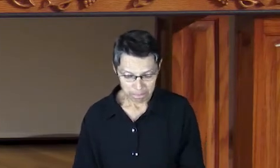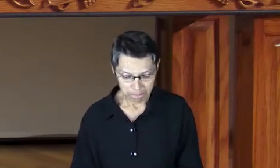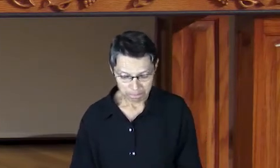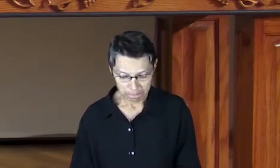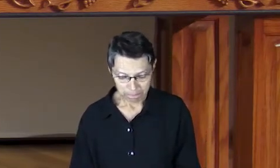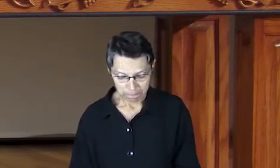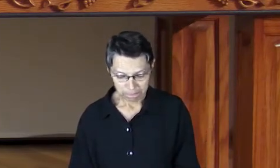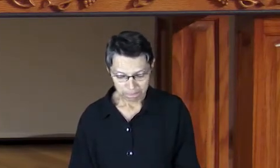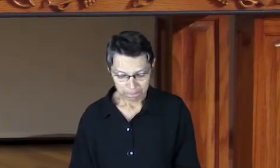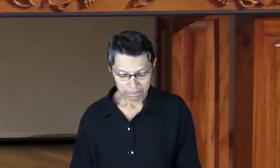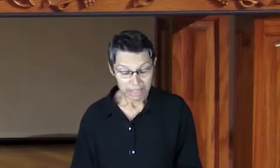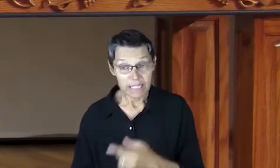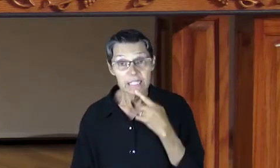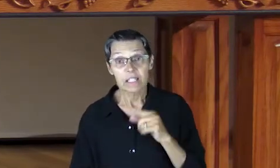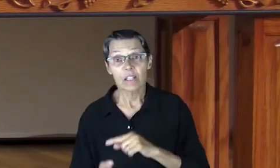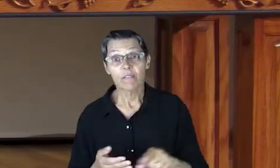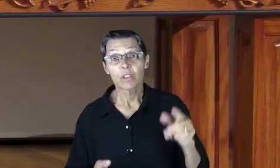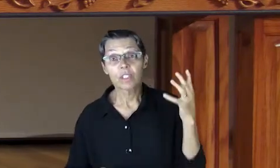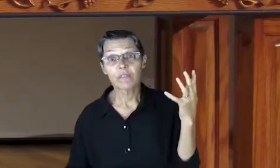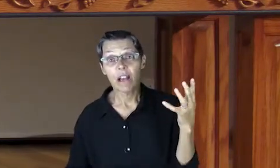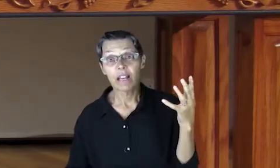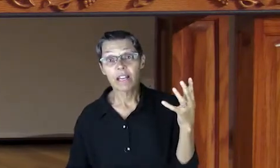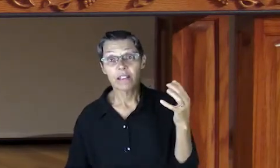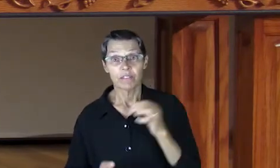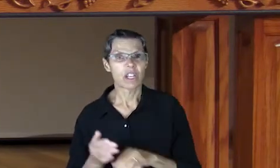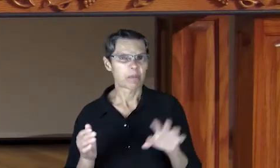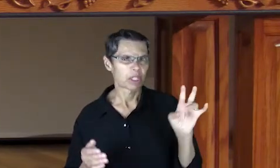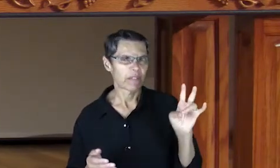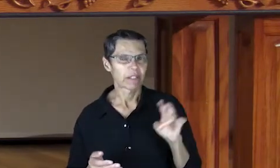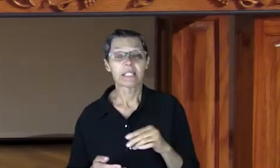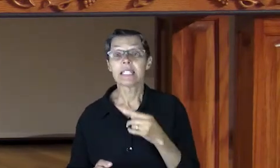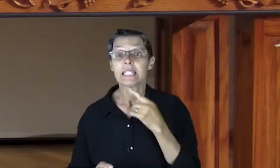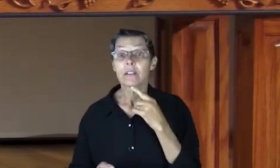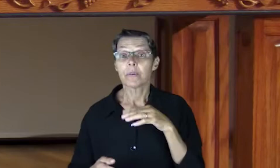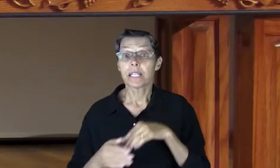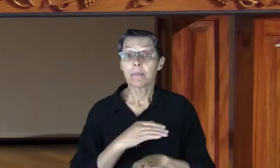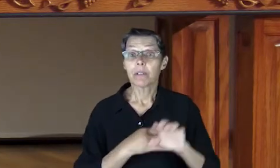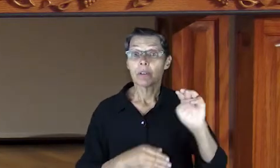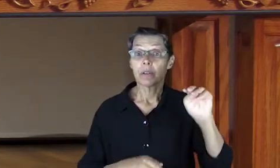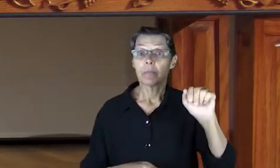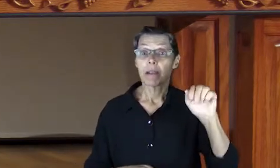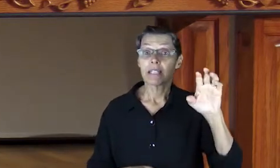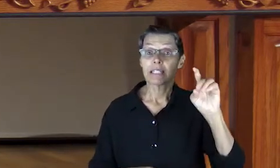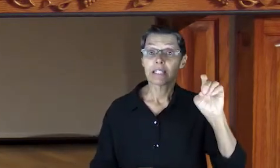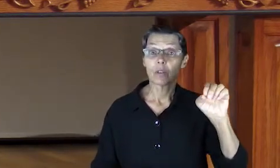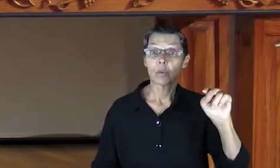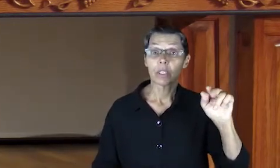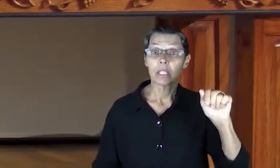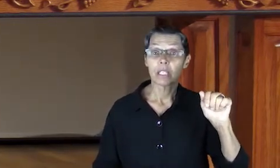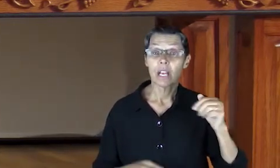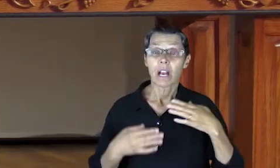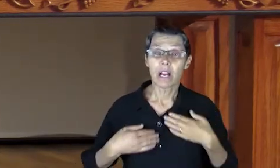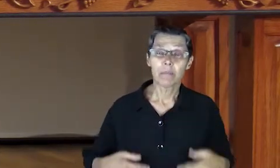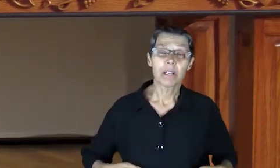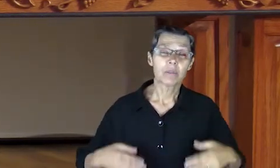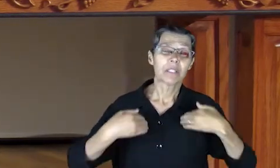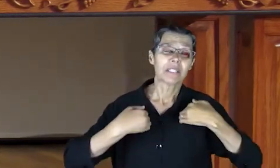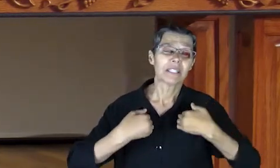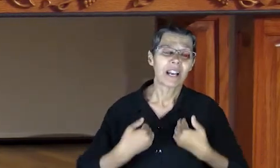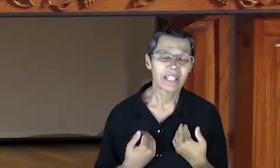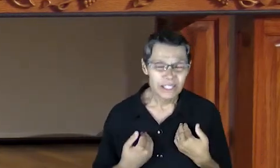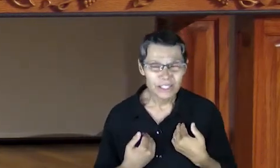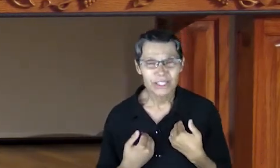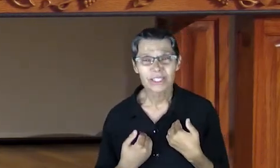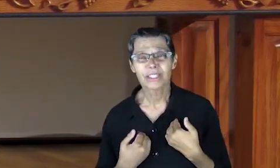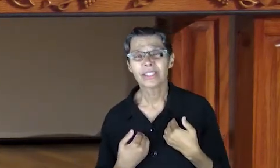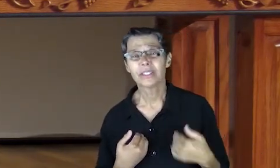last week. And he says in verse 5 of this 7th chapter, as we came into Macedonia, our bodies had no